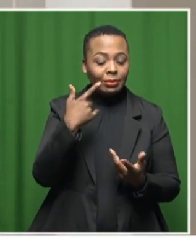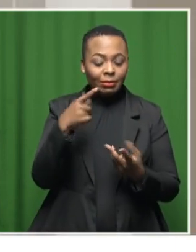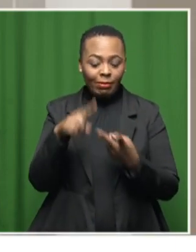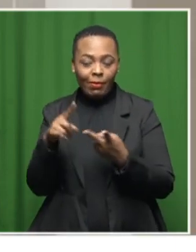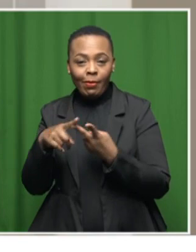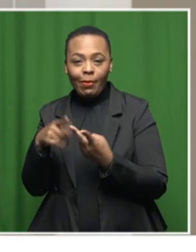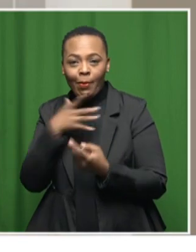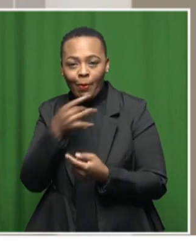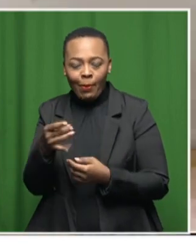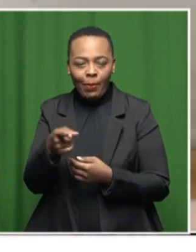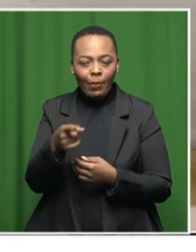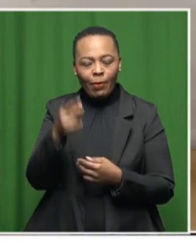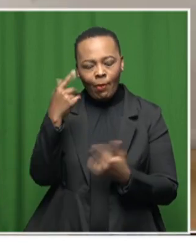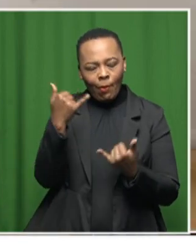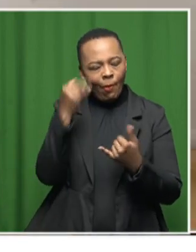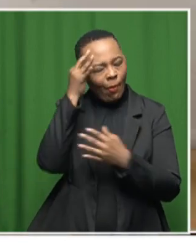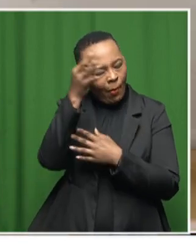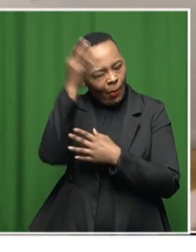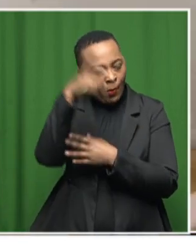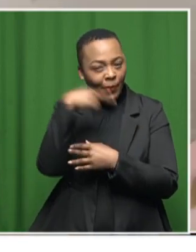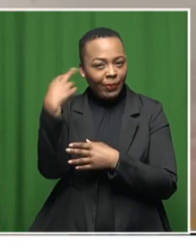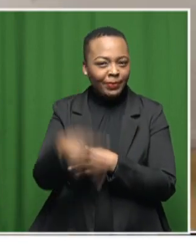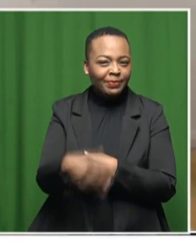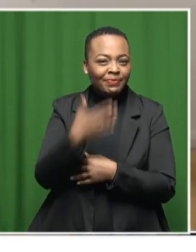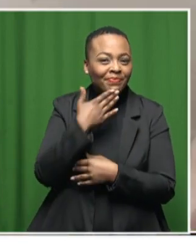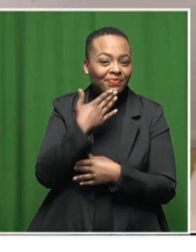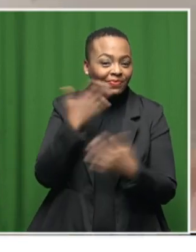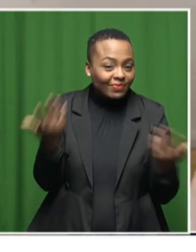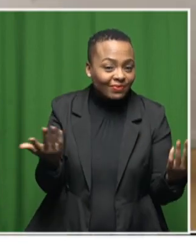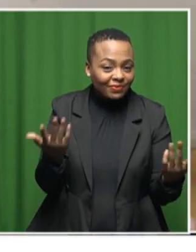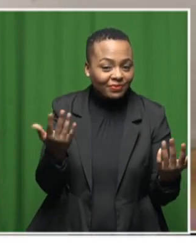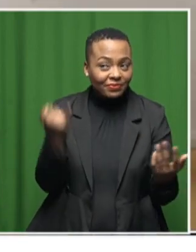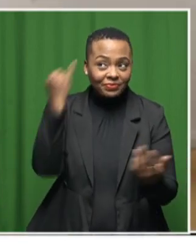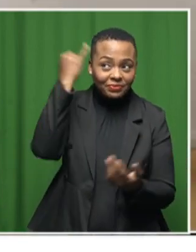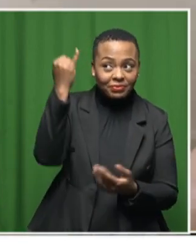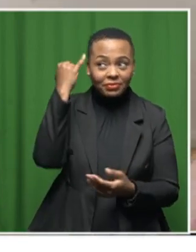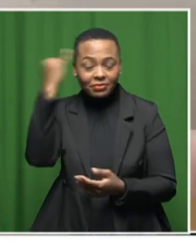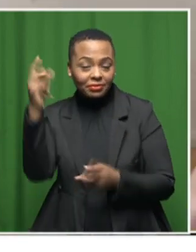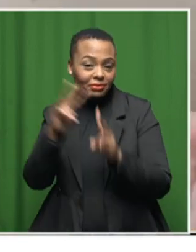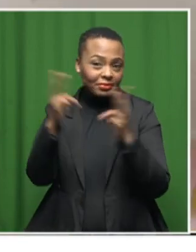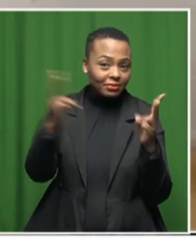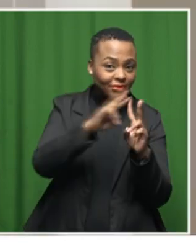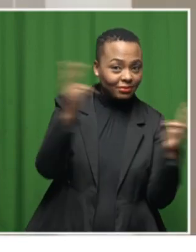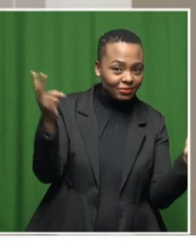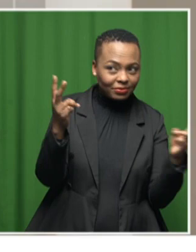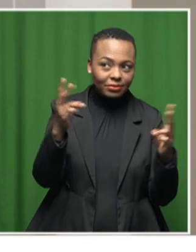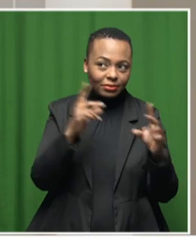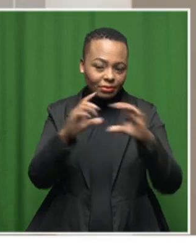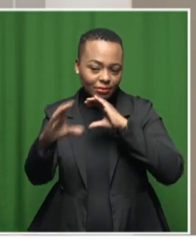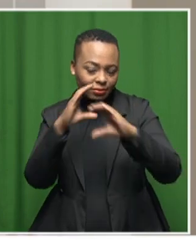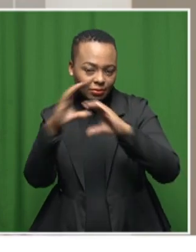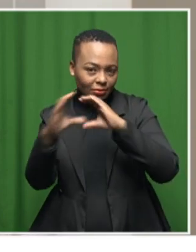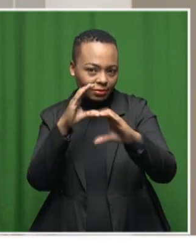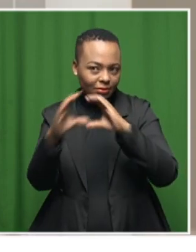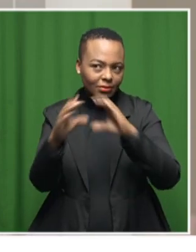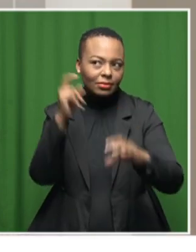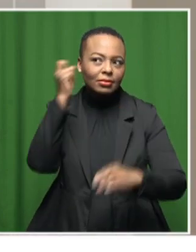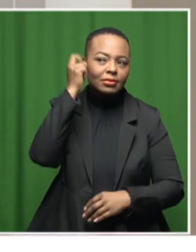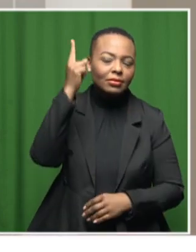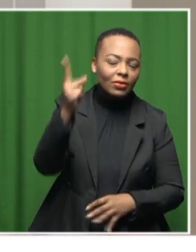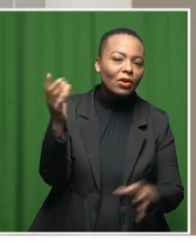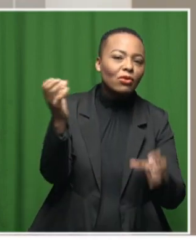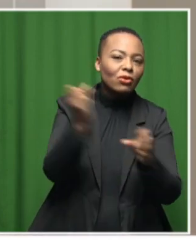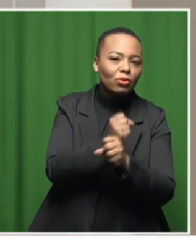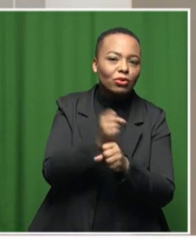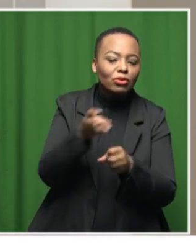reality, whosever reality that could be. Right. And we have to understand and communicate to see from which angle